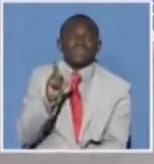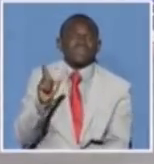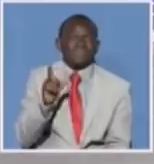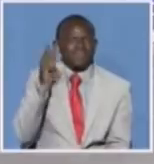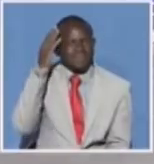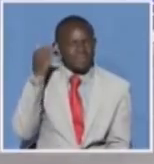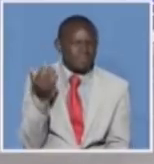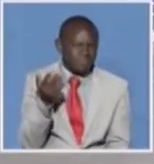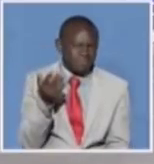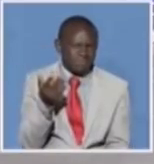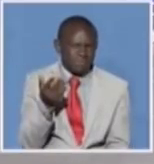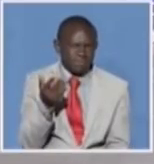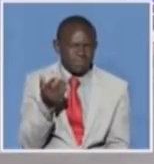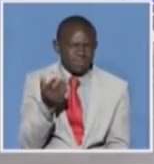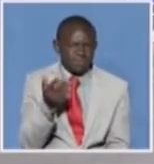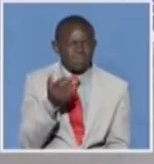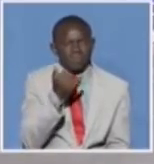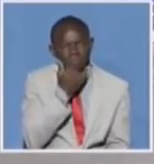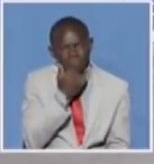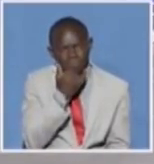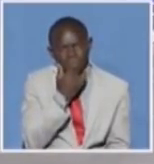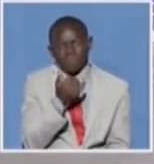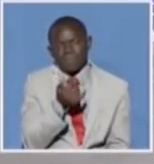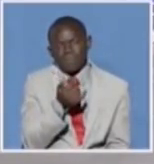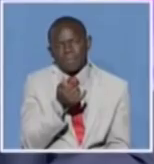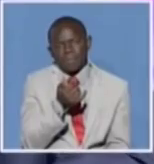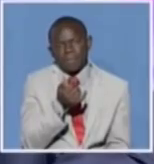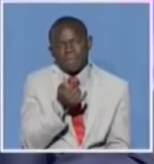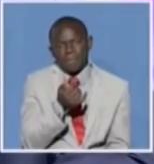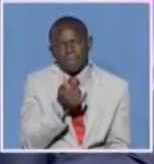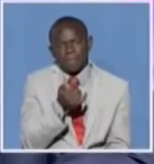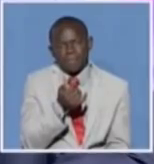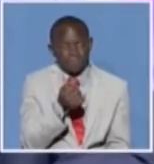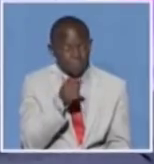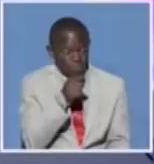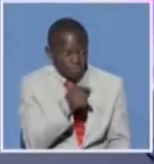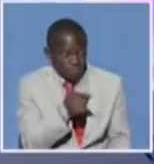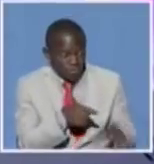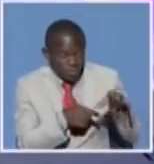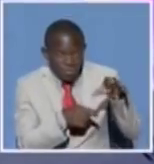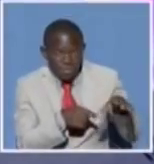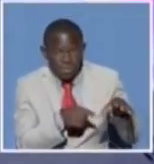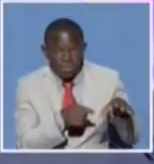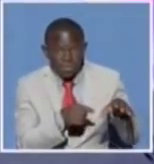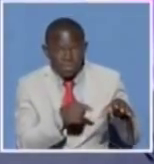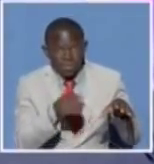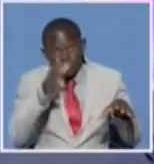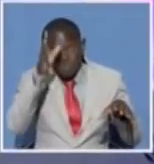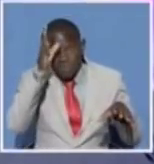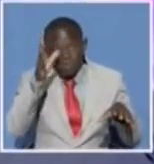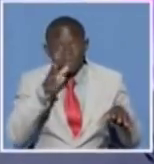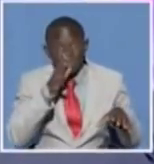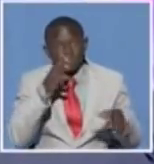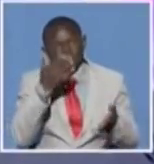parent understands that your child has not. And therefore, one, you lie